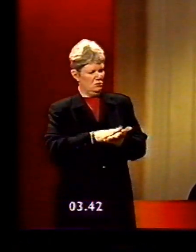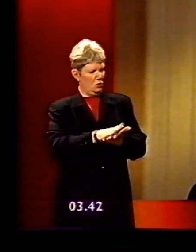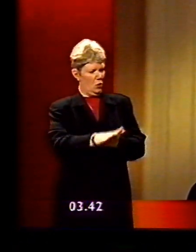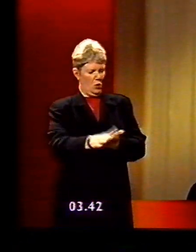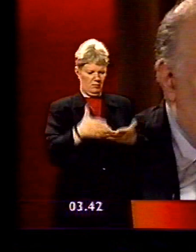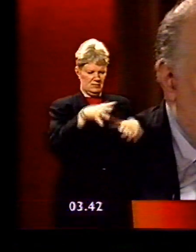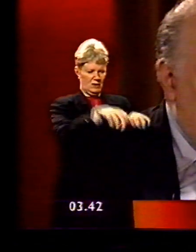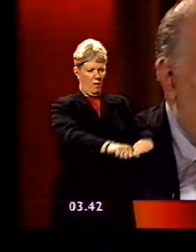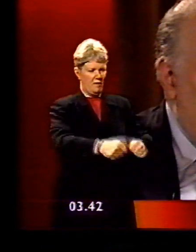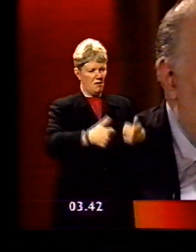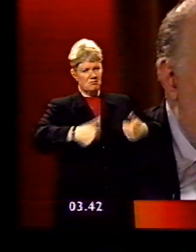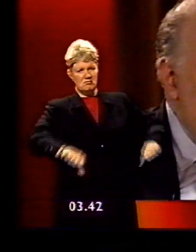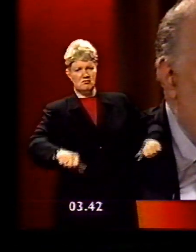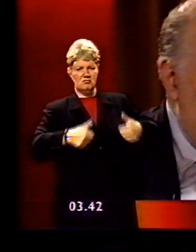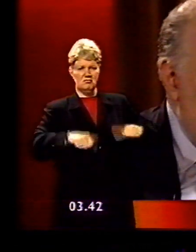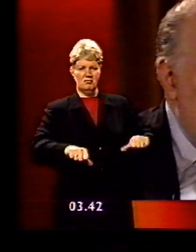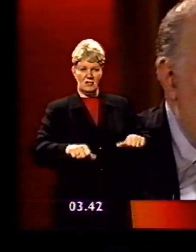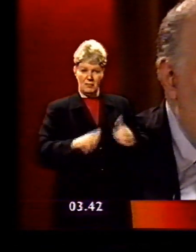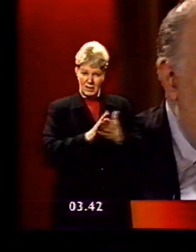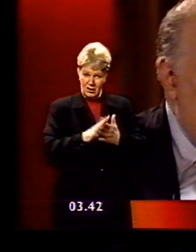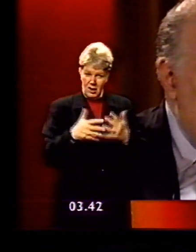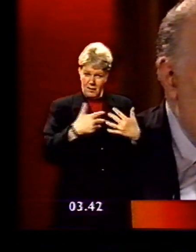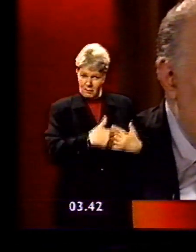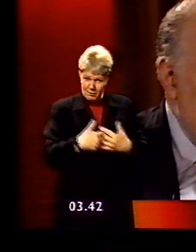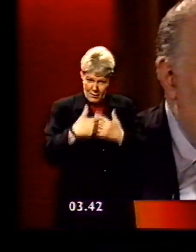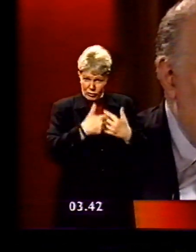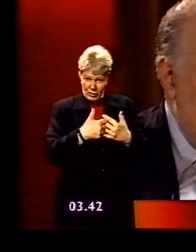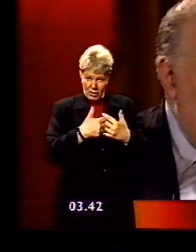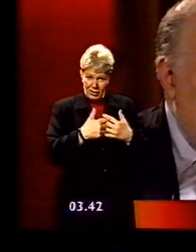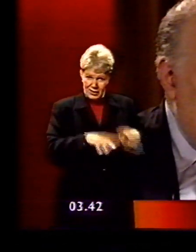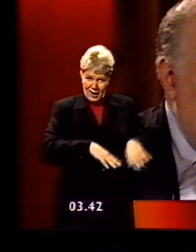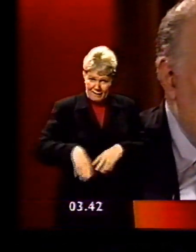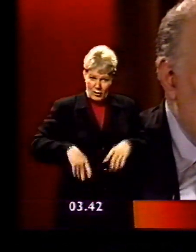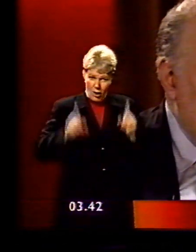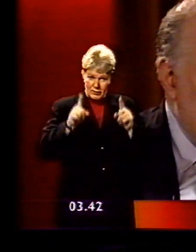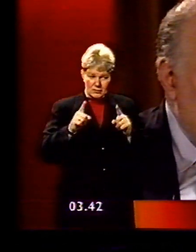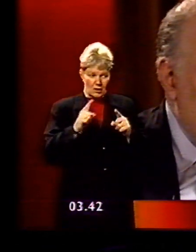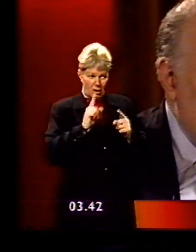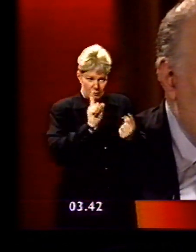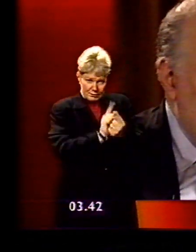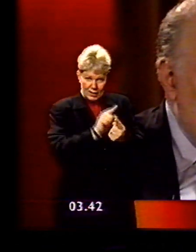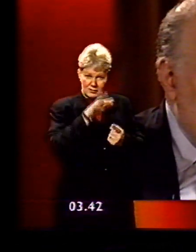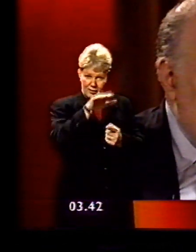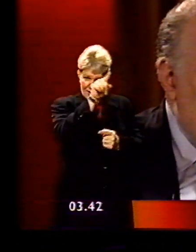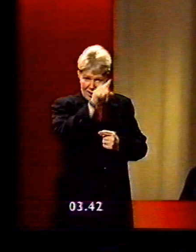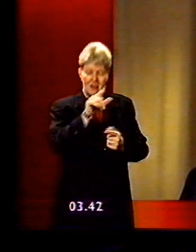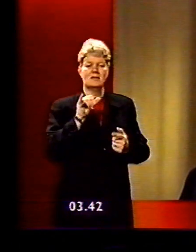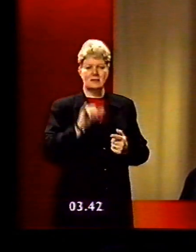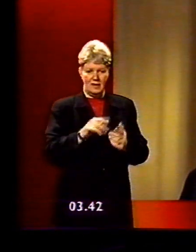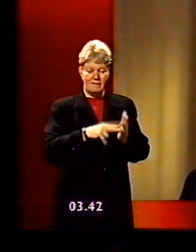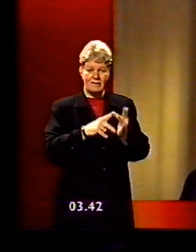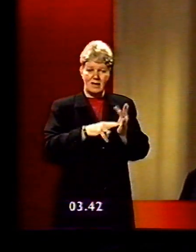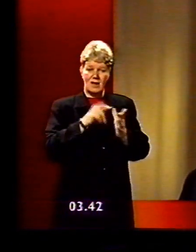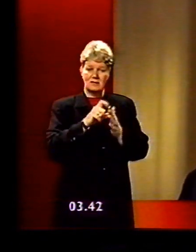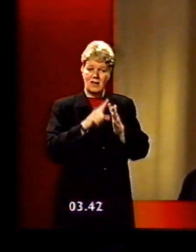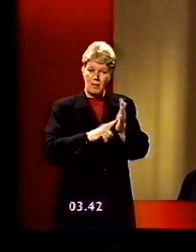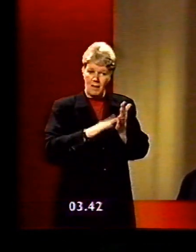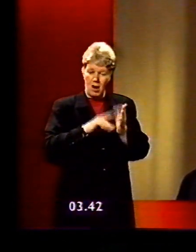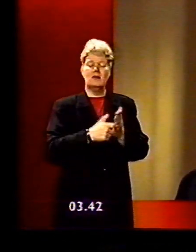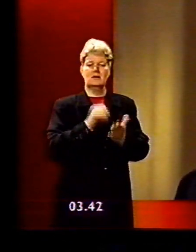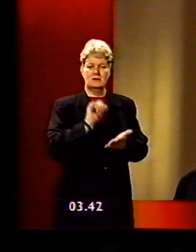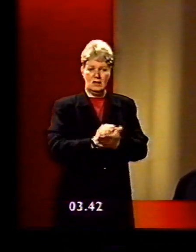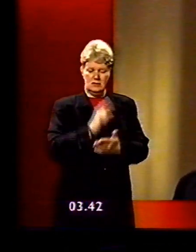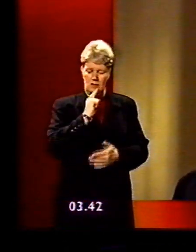coup. Literally, and U.S. officers that he'd bumped into, yes, in Viña del Mar. Exactly. And he felt that it was